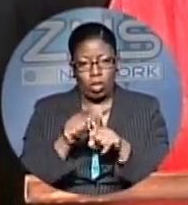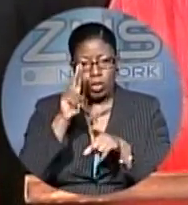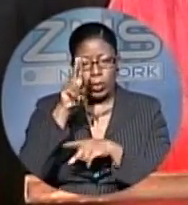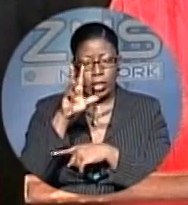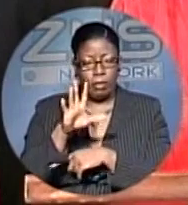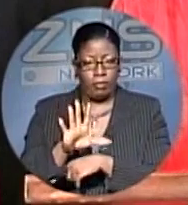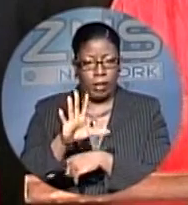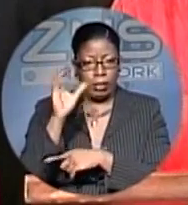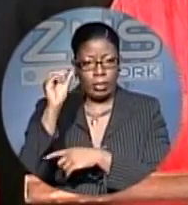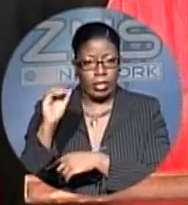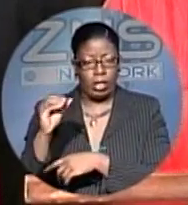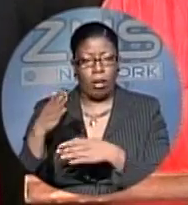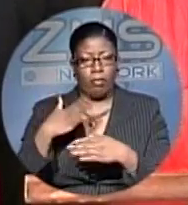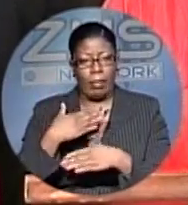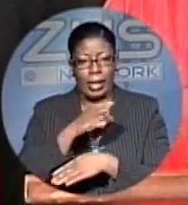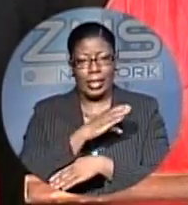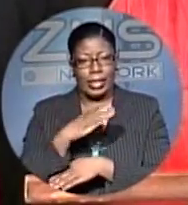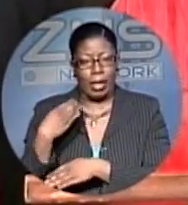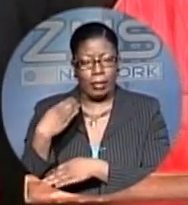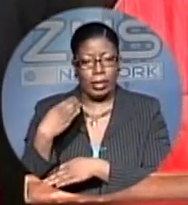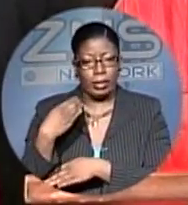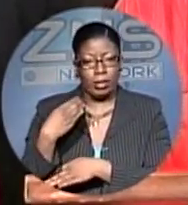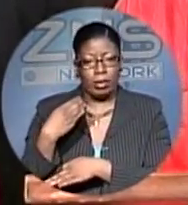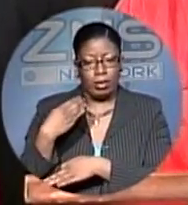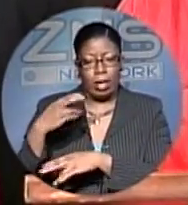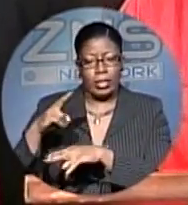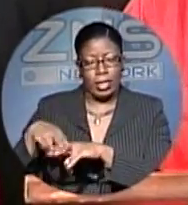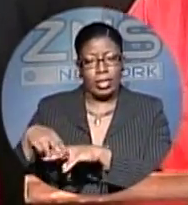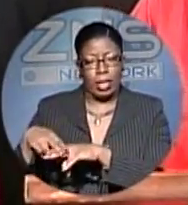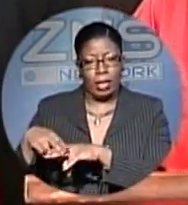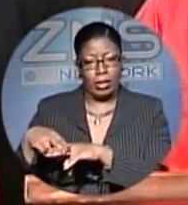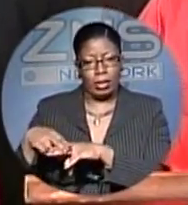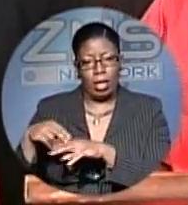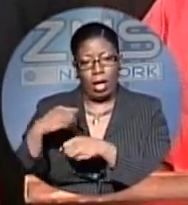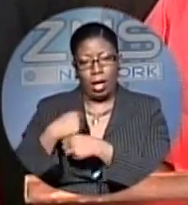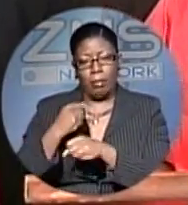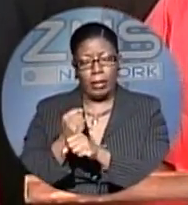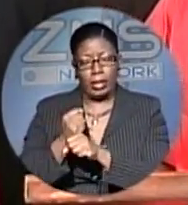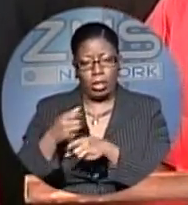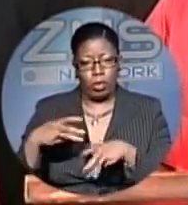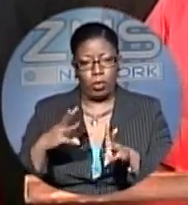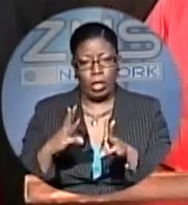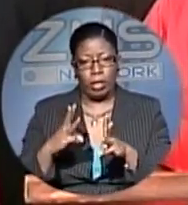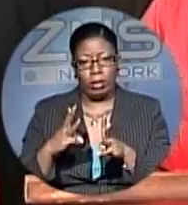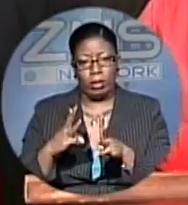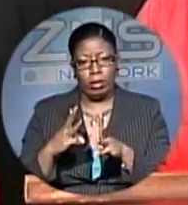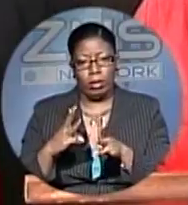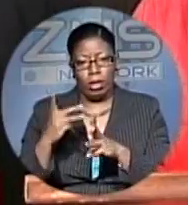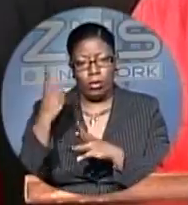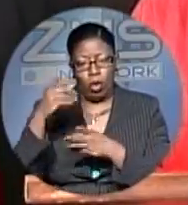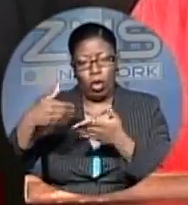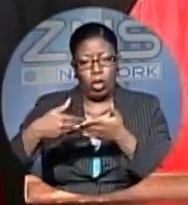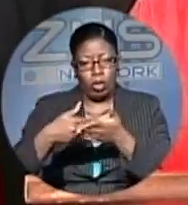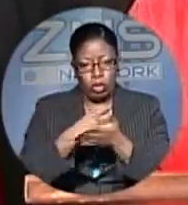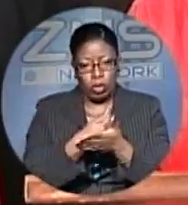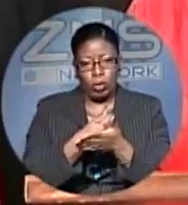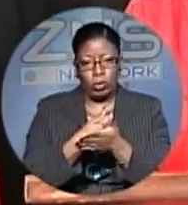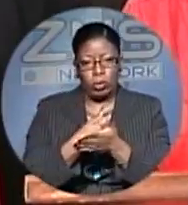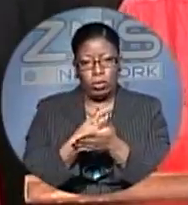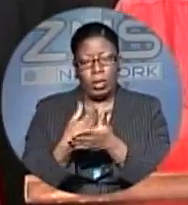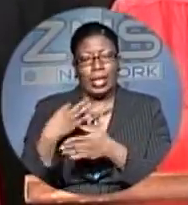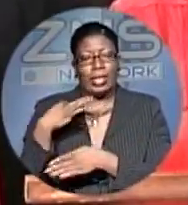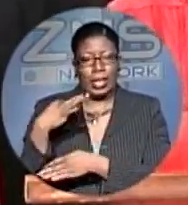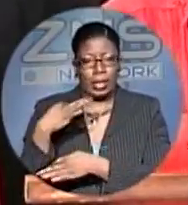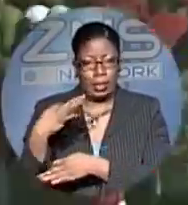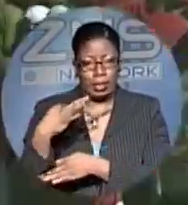25% of my cabinet is similarly stepping aside and making way. These are true political trailblazers, and must recognize them